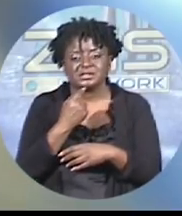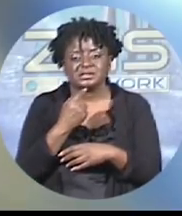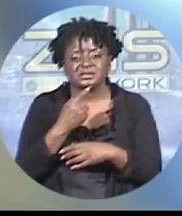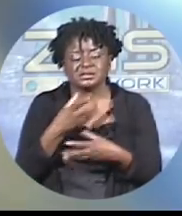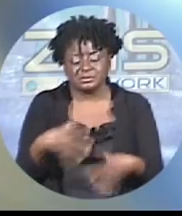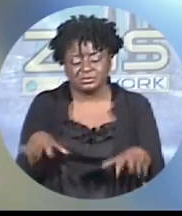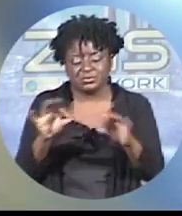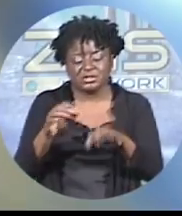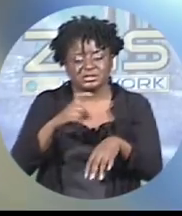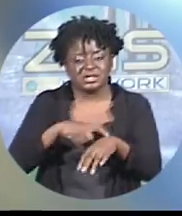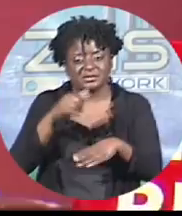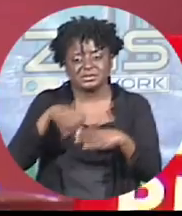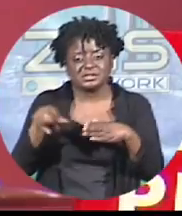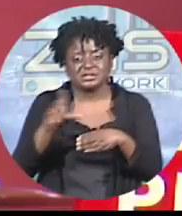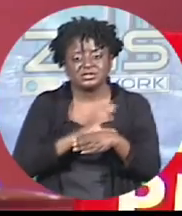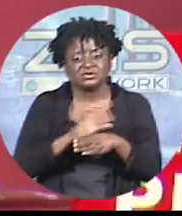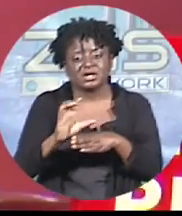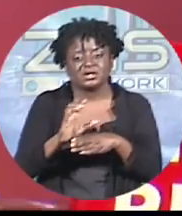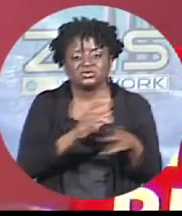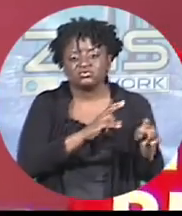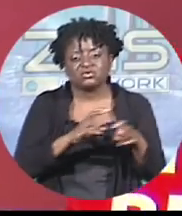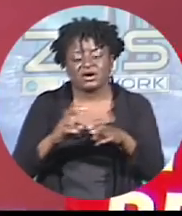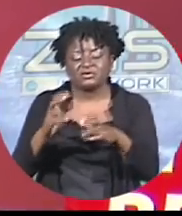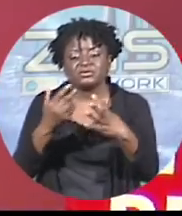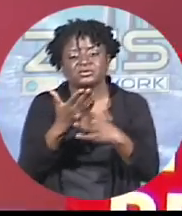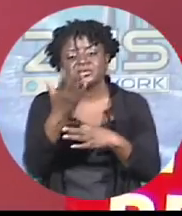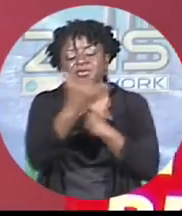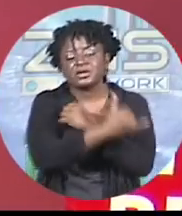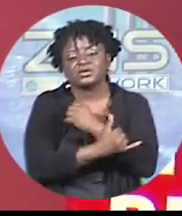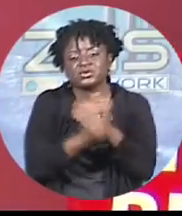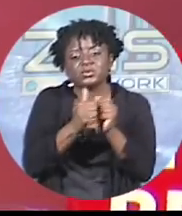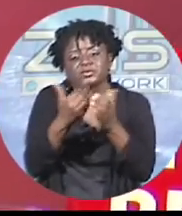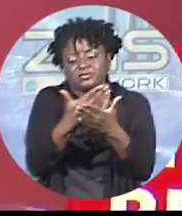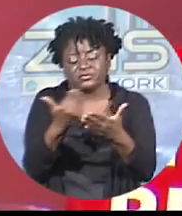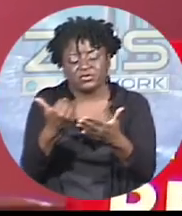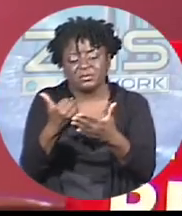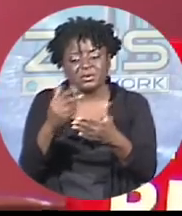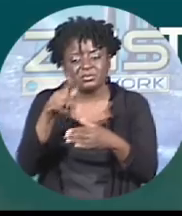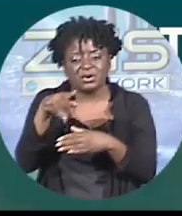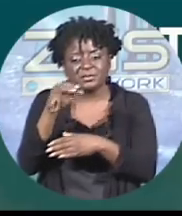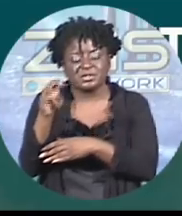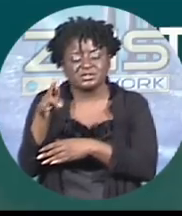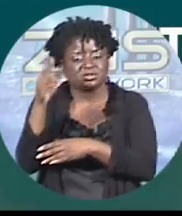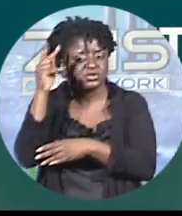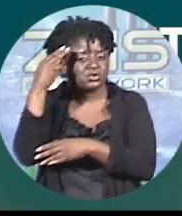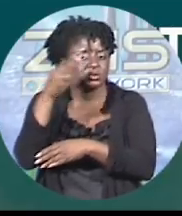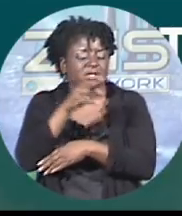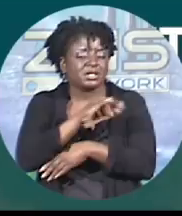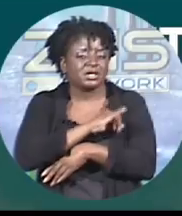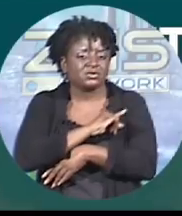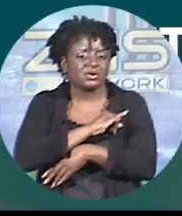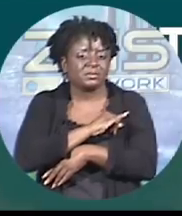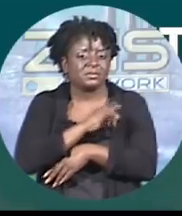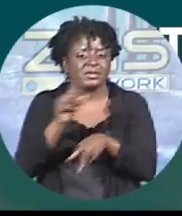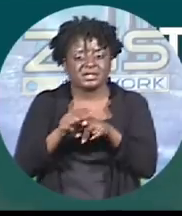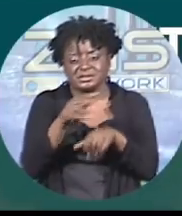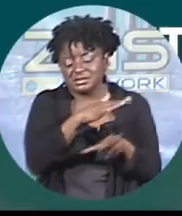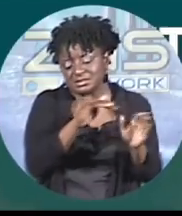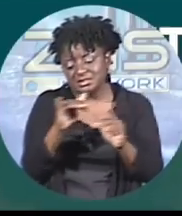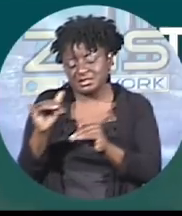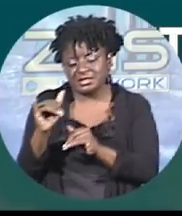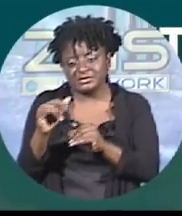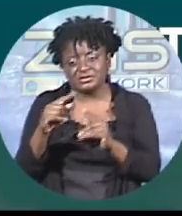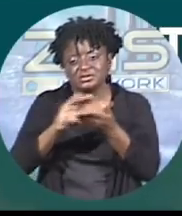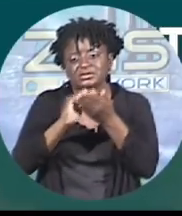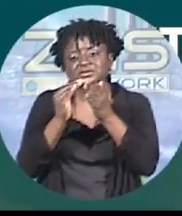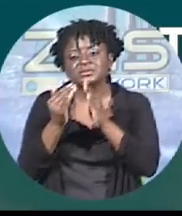career travel throughout the country with former Prime Minister the Right Honorable Hubert Ingraham. And as he leaves the profession to become the country's first